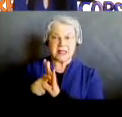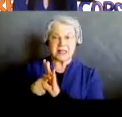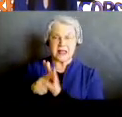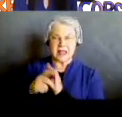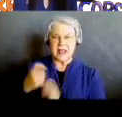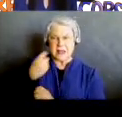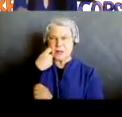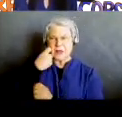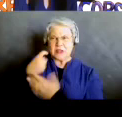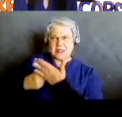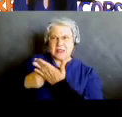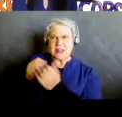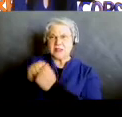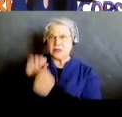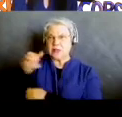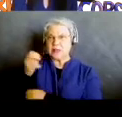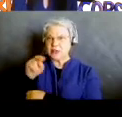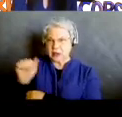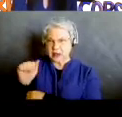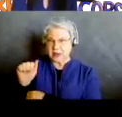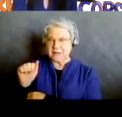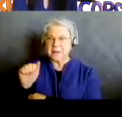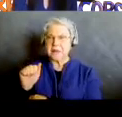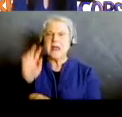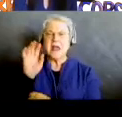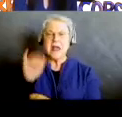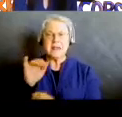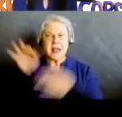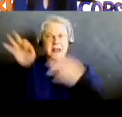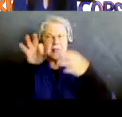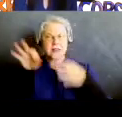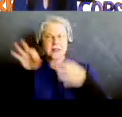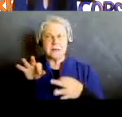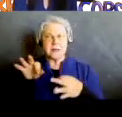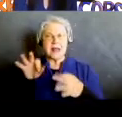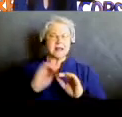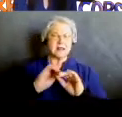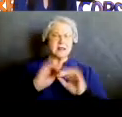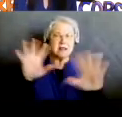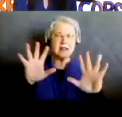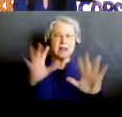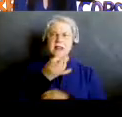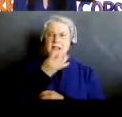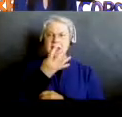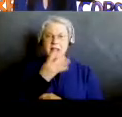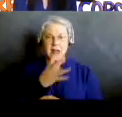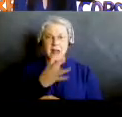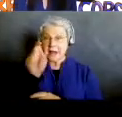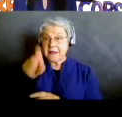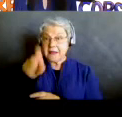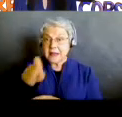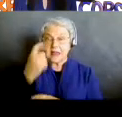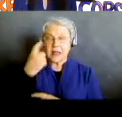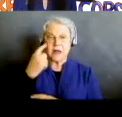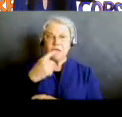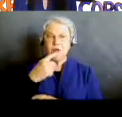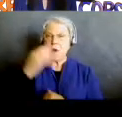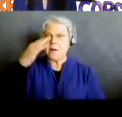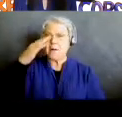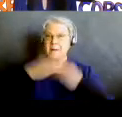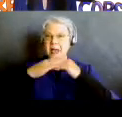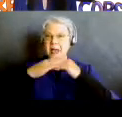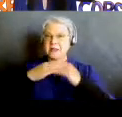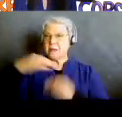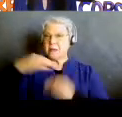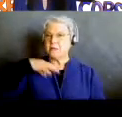just talked about sheds light on this contradiction between the demands of capital for maximum profits and for the